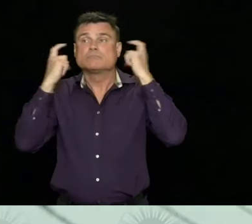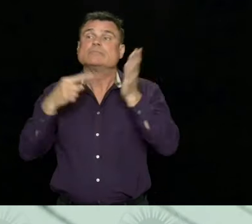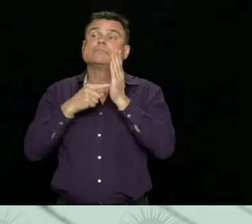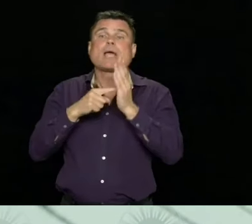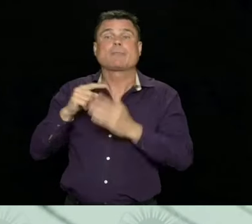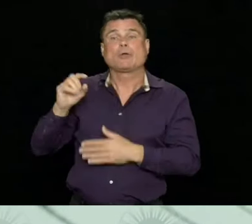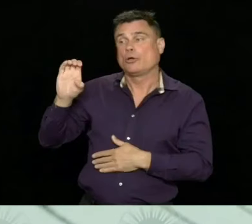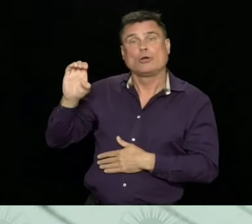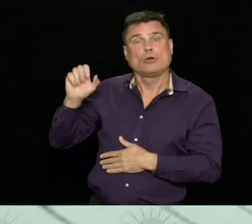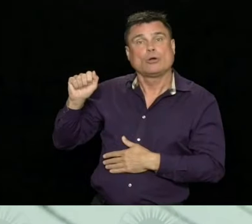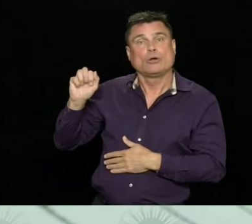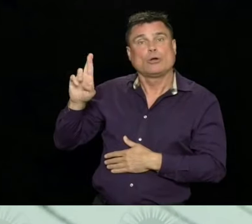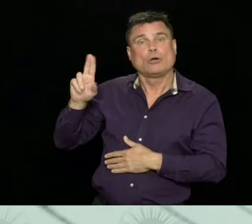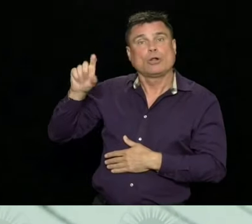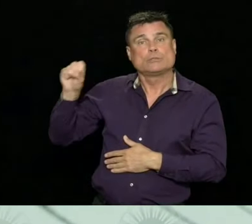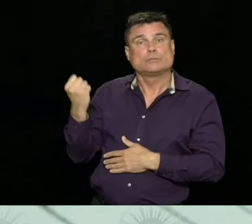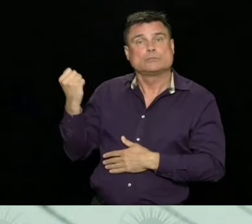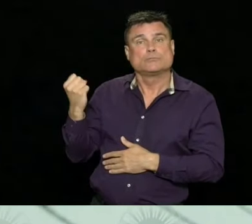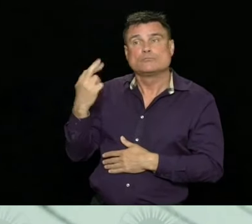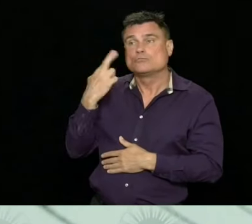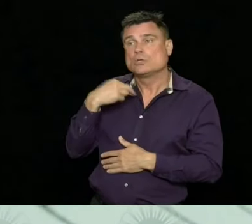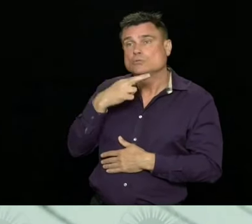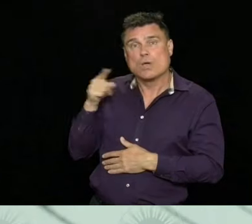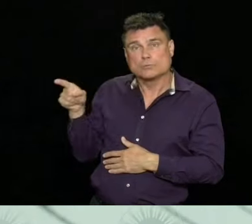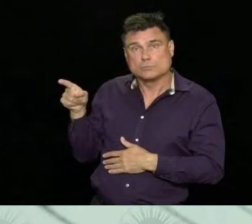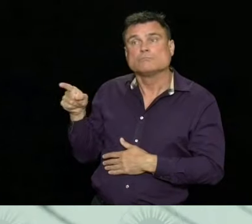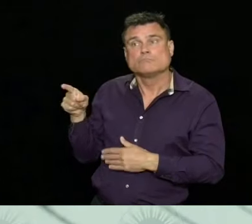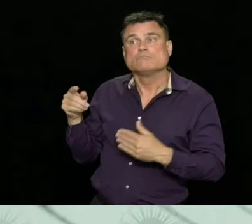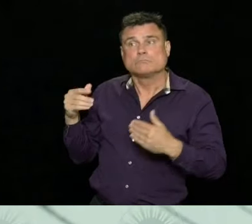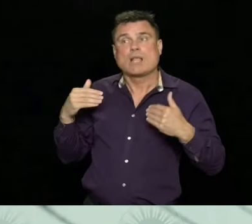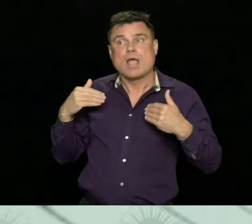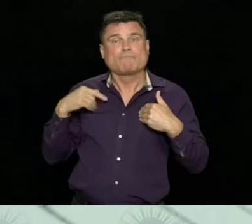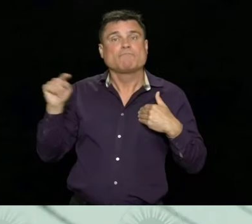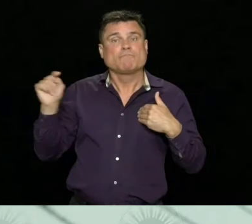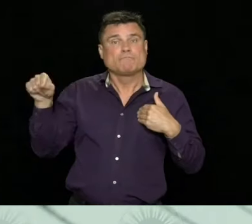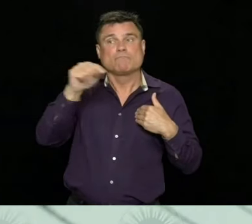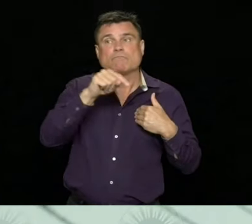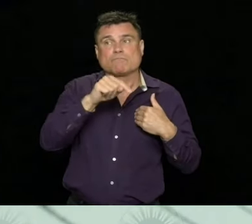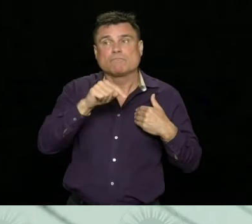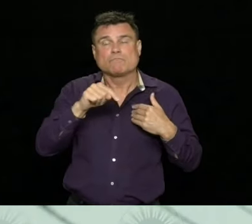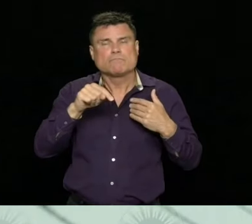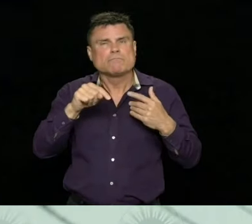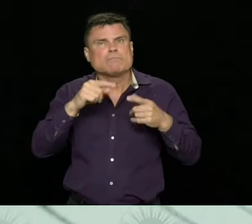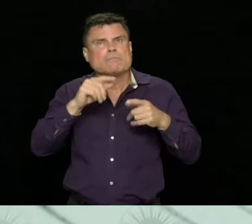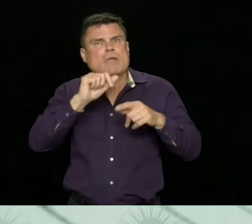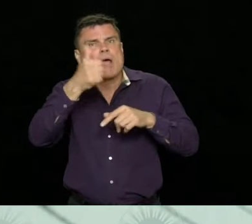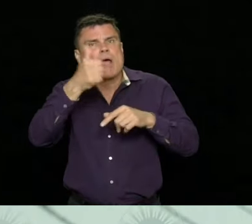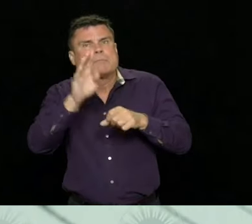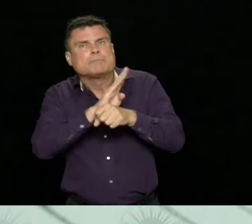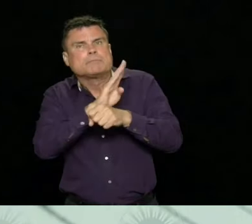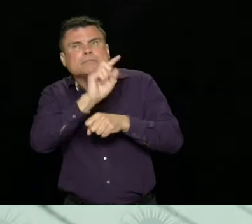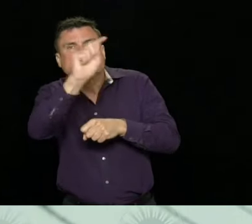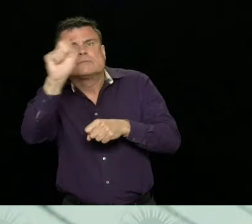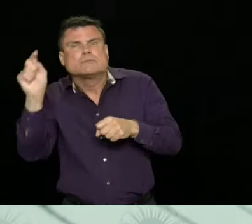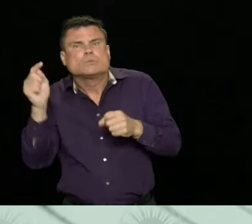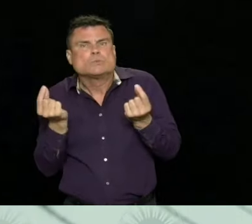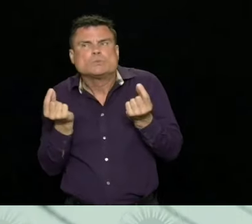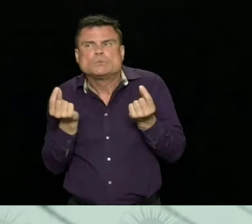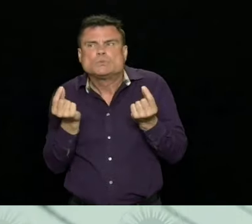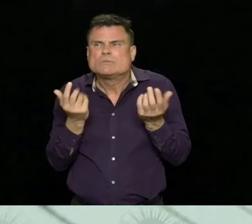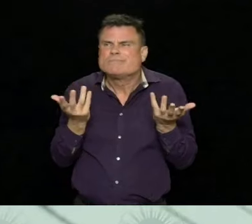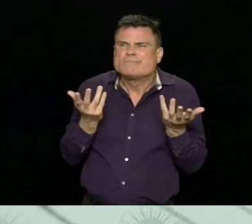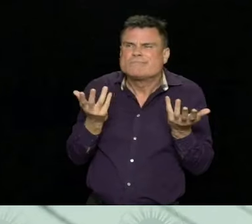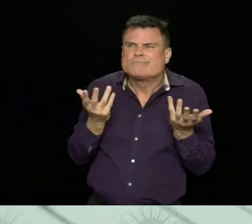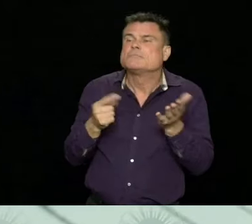also wondered about, say, childcare providers, if there would be consideration to making the wearing of non-medical